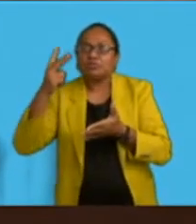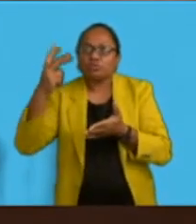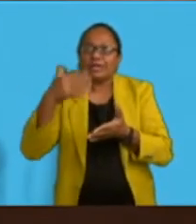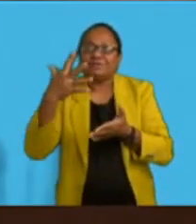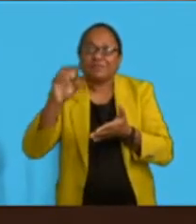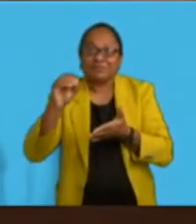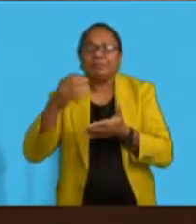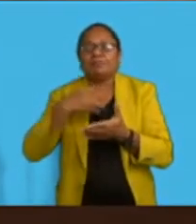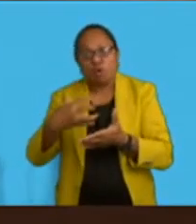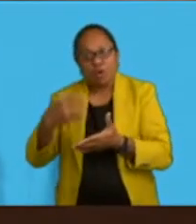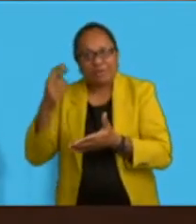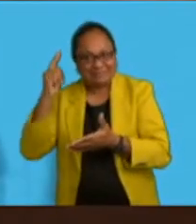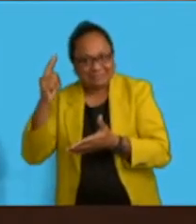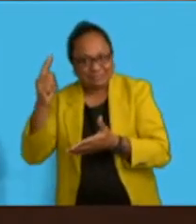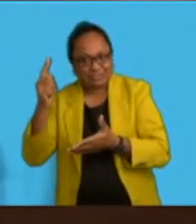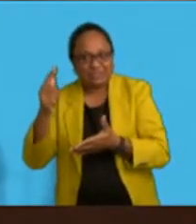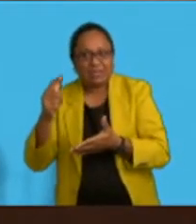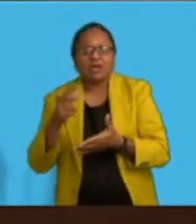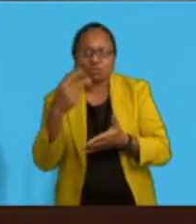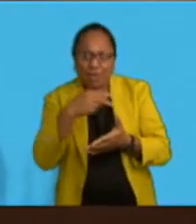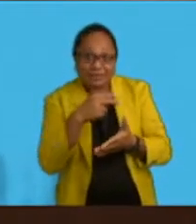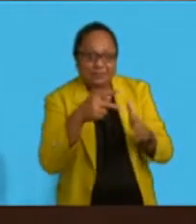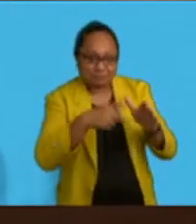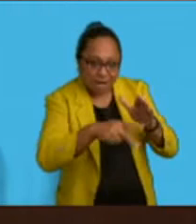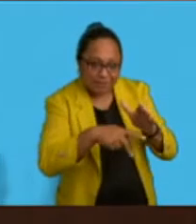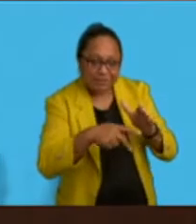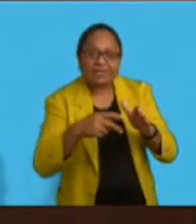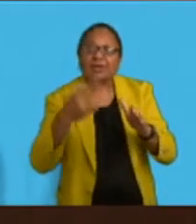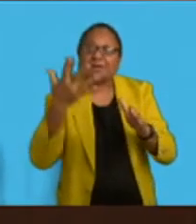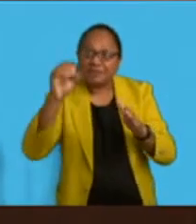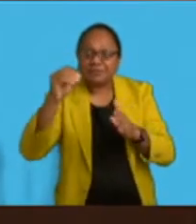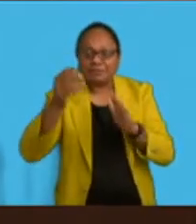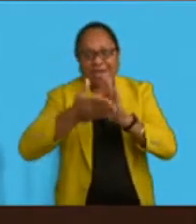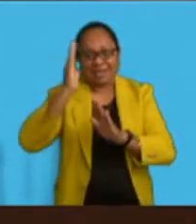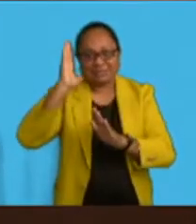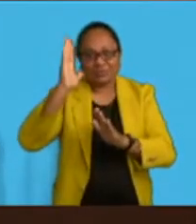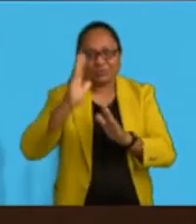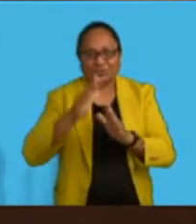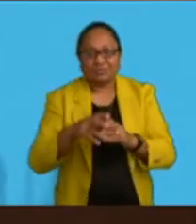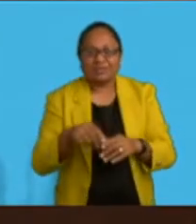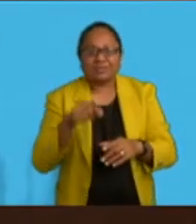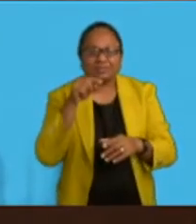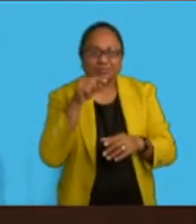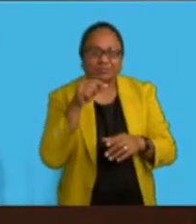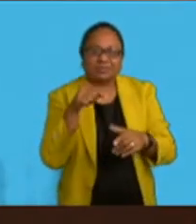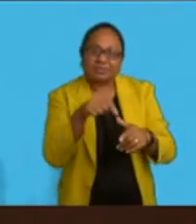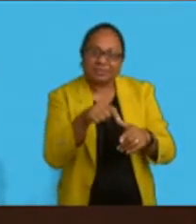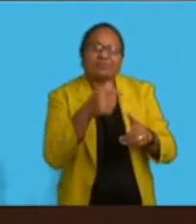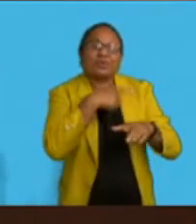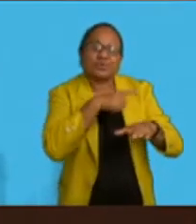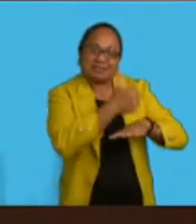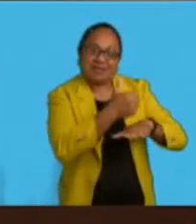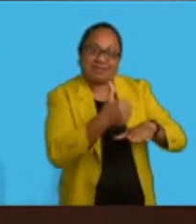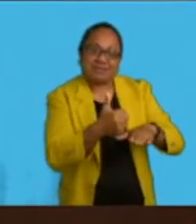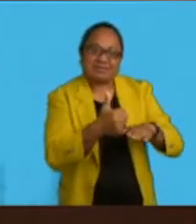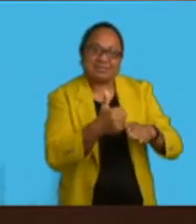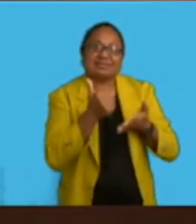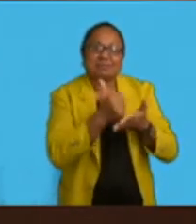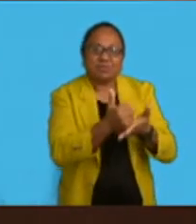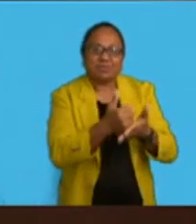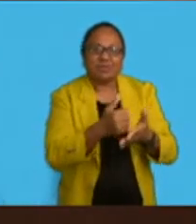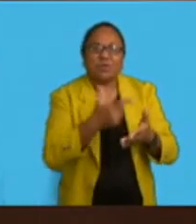additional teachers, 200 for primary schools and 50 for secondary. This supports government's commitment to improve the teacher-student